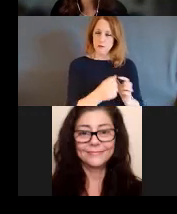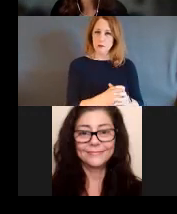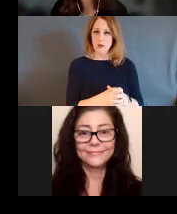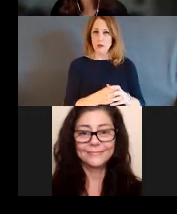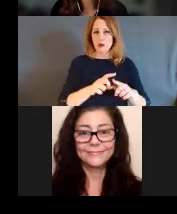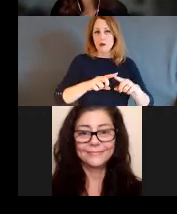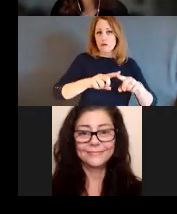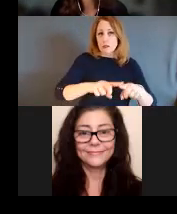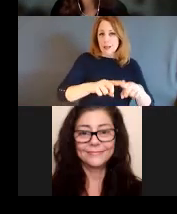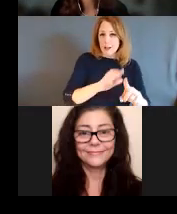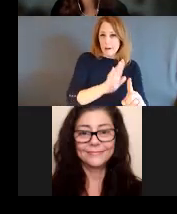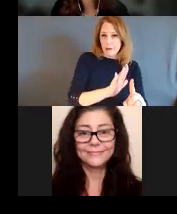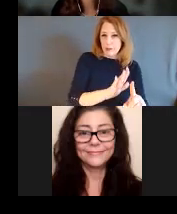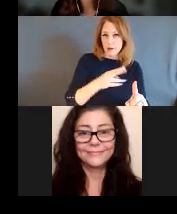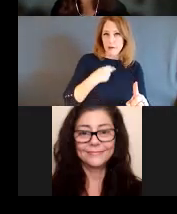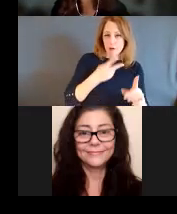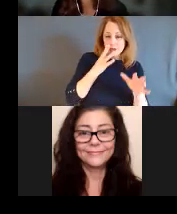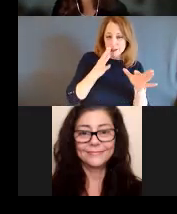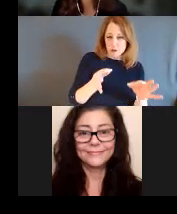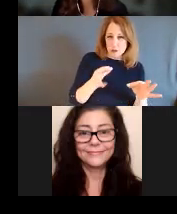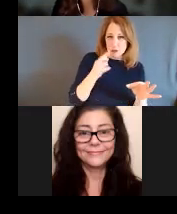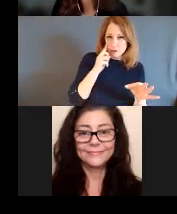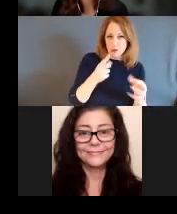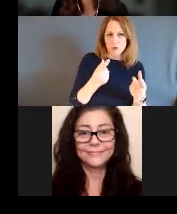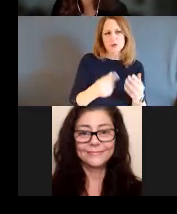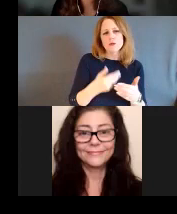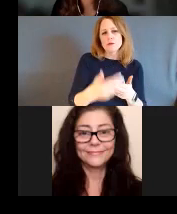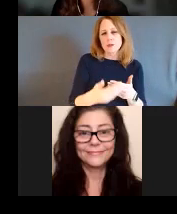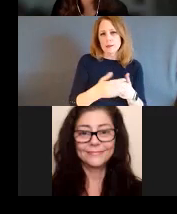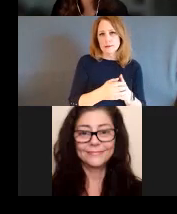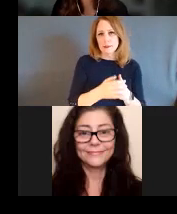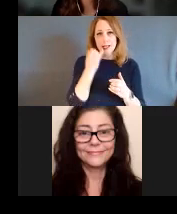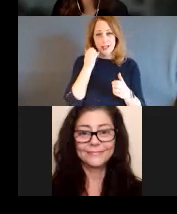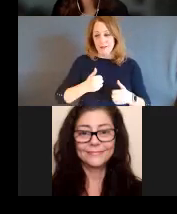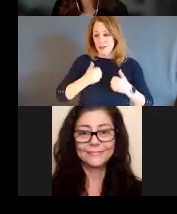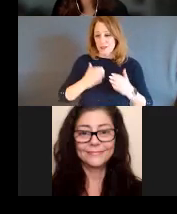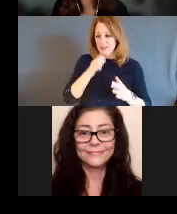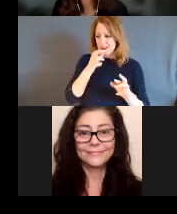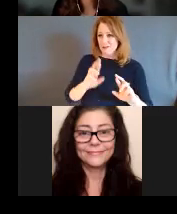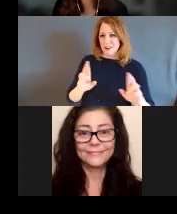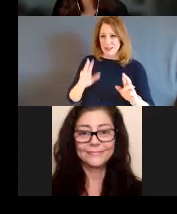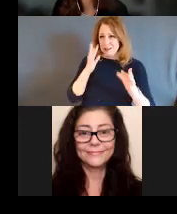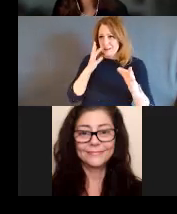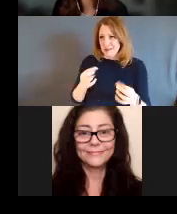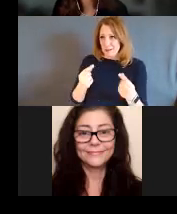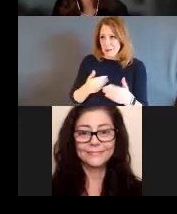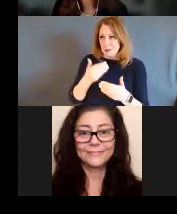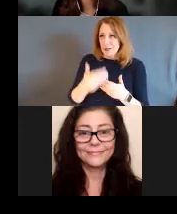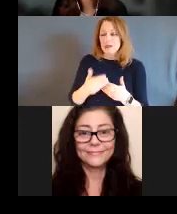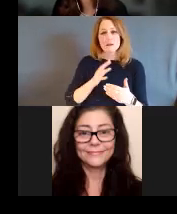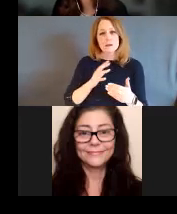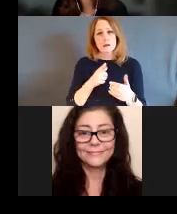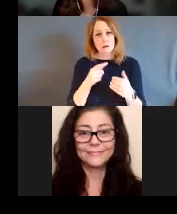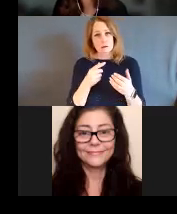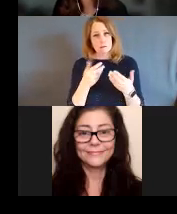voice and choice to lead the next steps? And if the survivor isn't ready to lead the next steps, are you supporting them so that way they can feel that